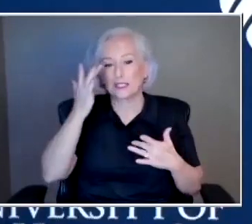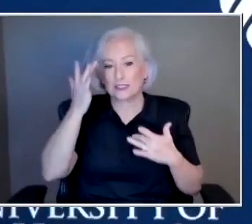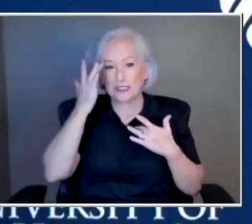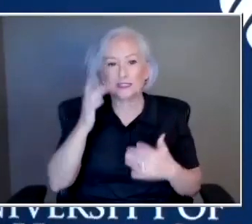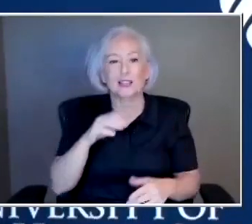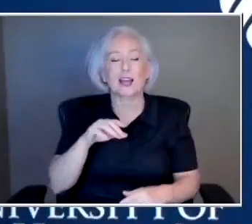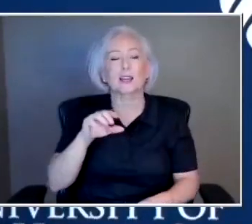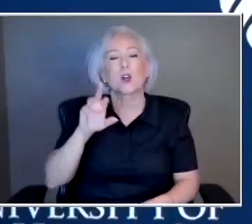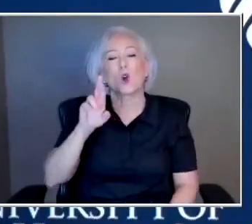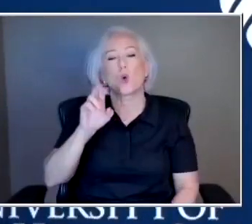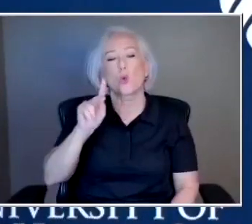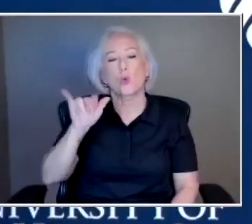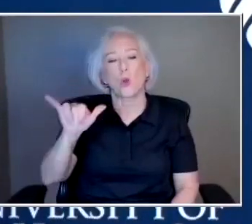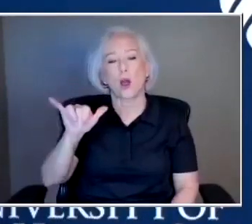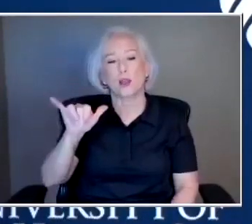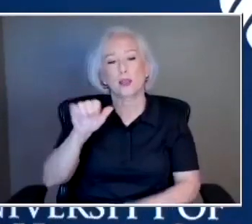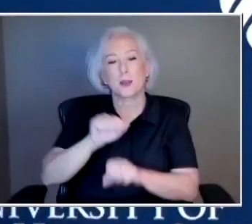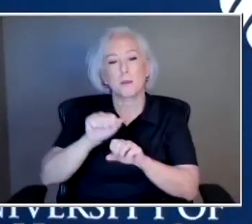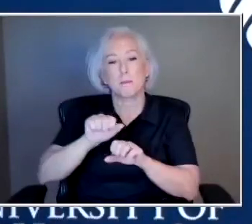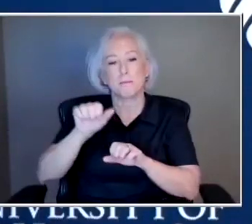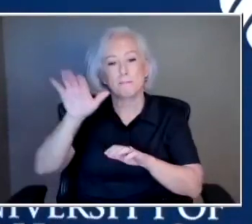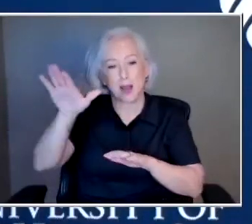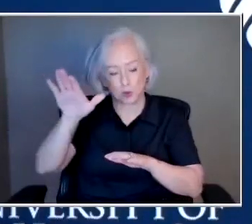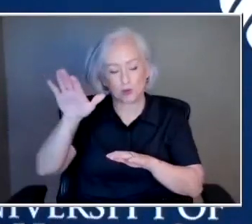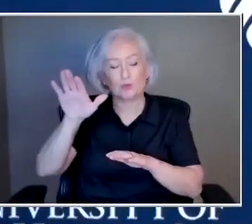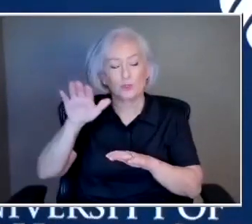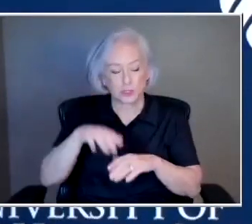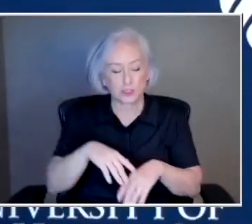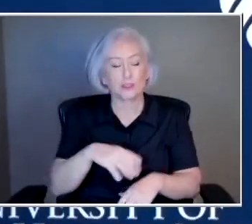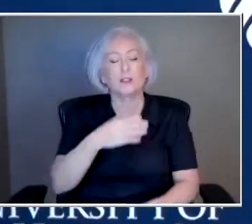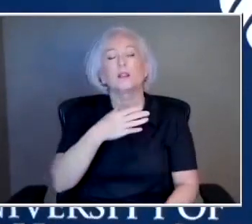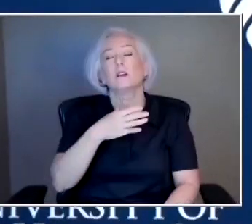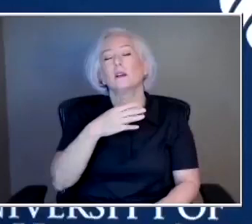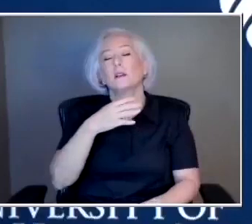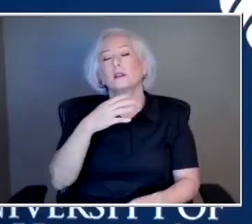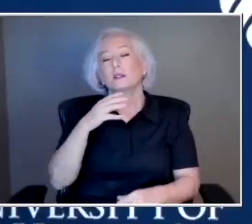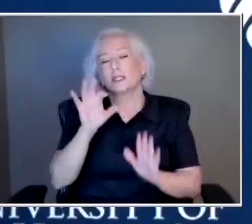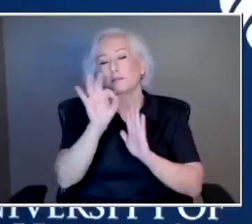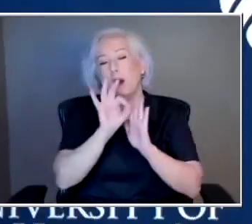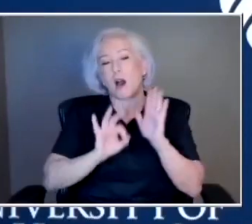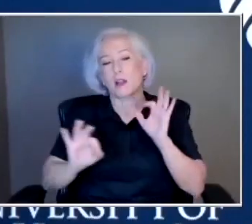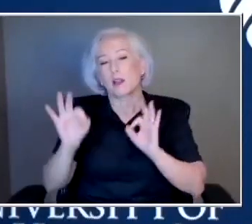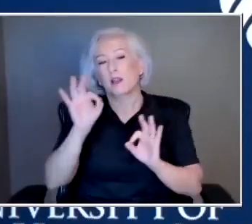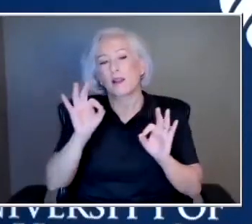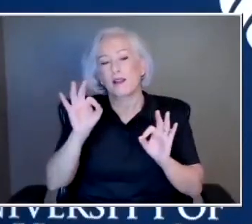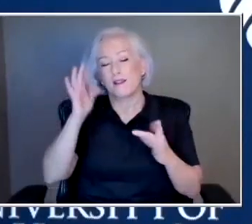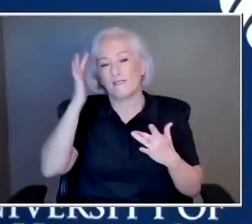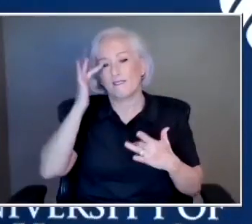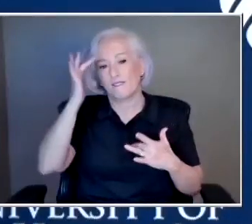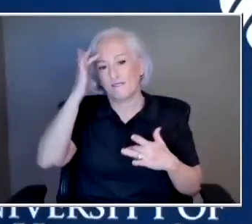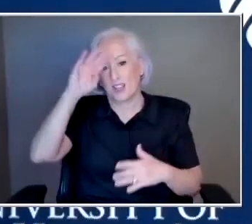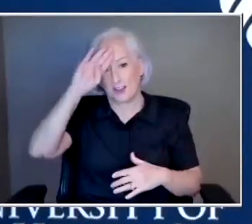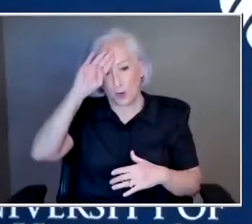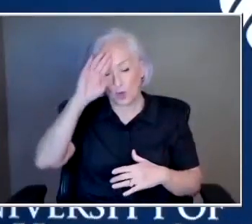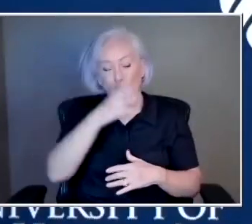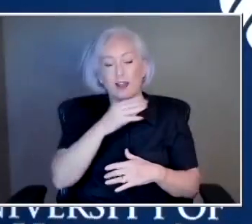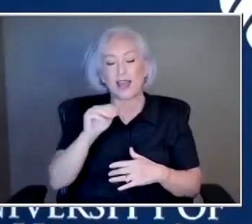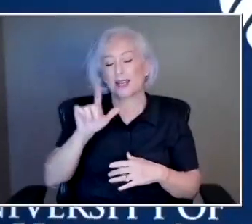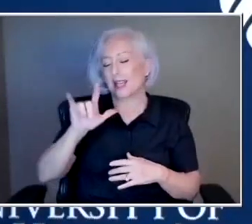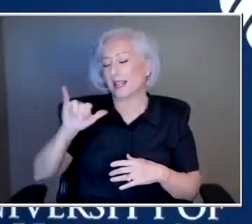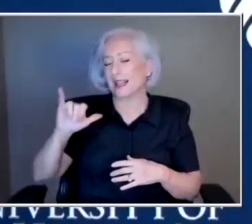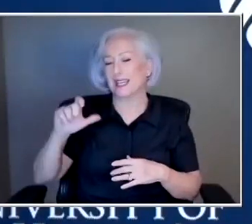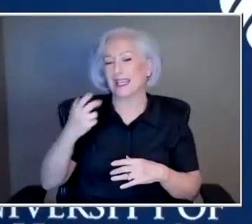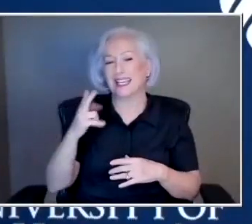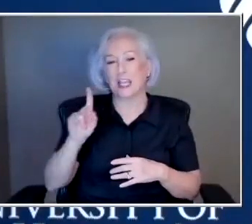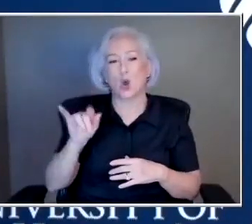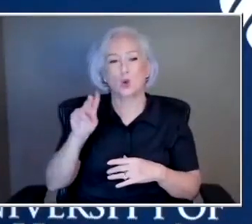as well as ehrlichiosis. But I think this is also another point to educate the people. So we are going to come